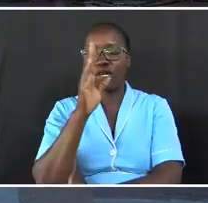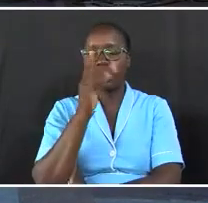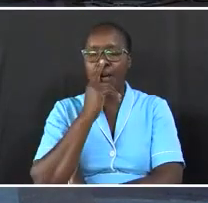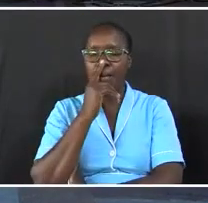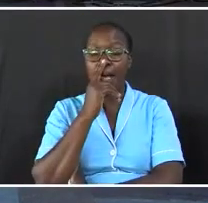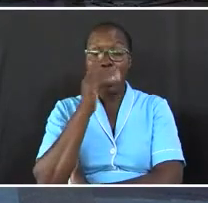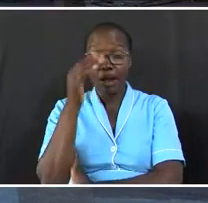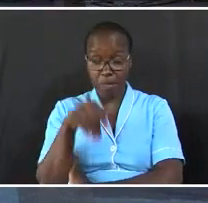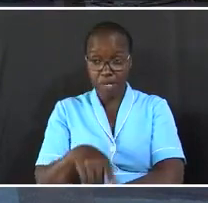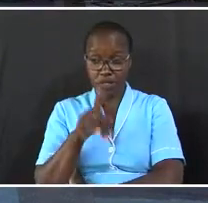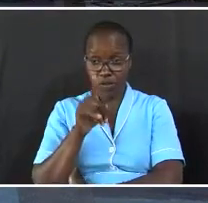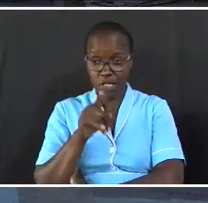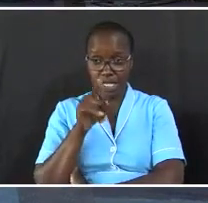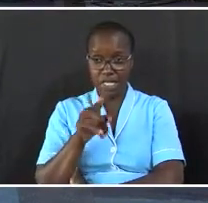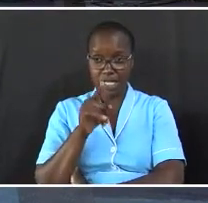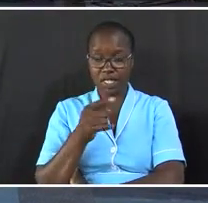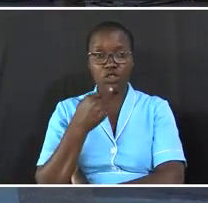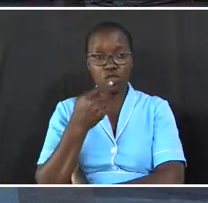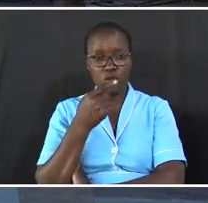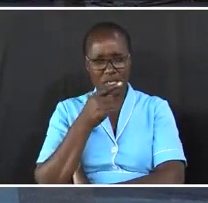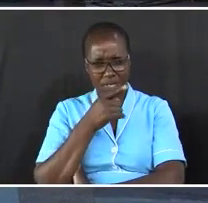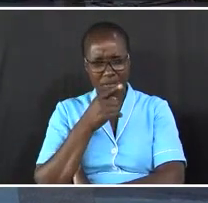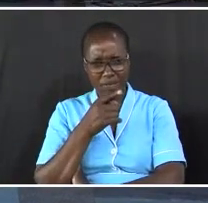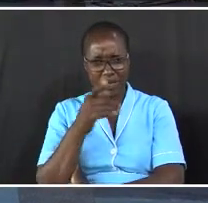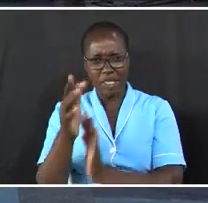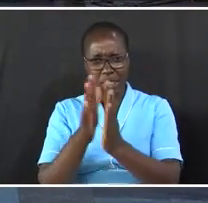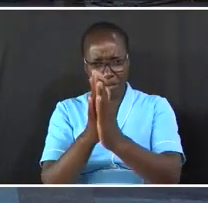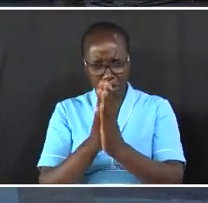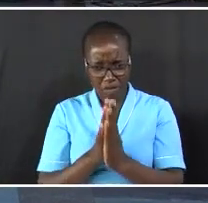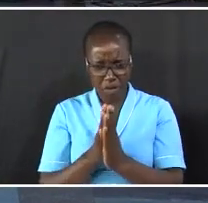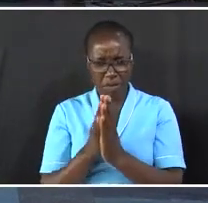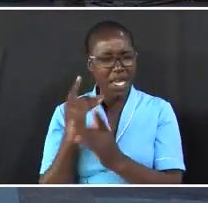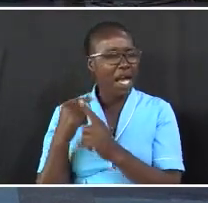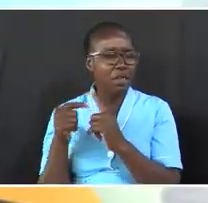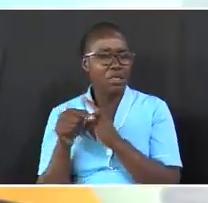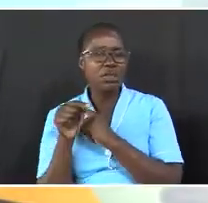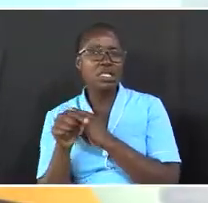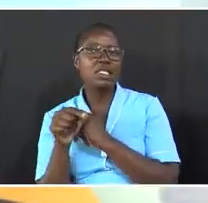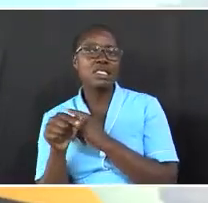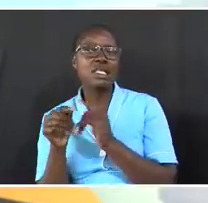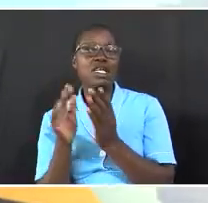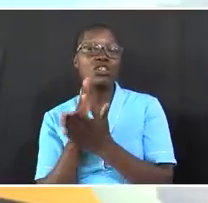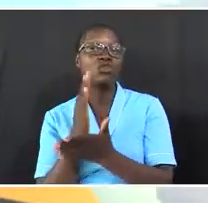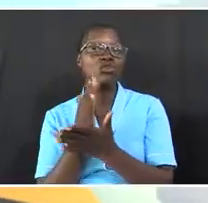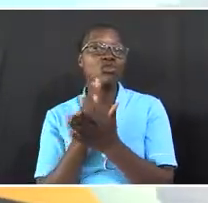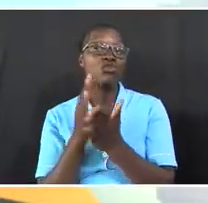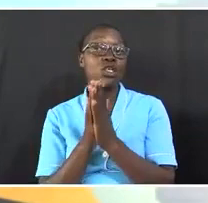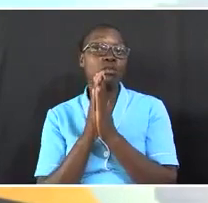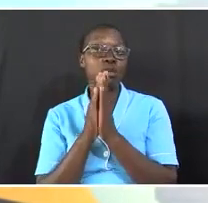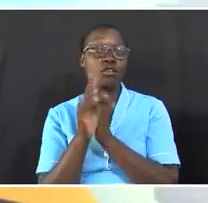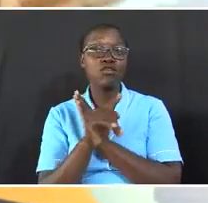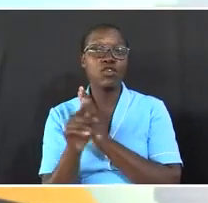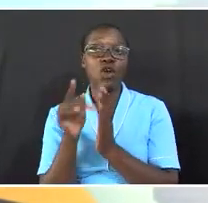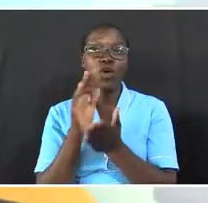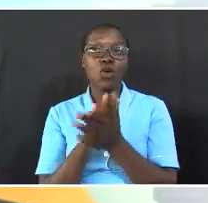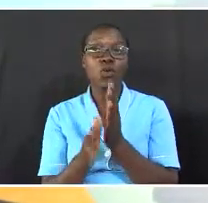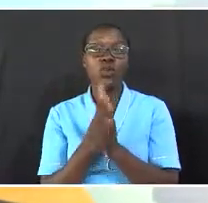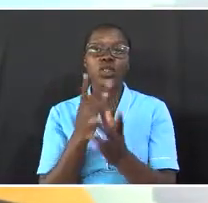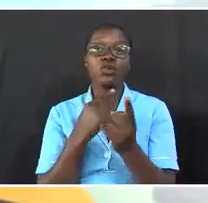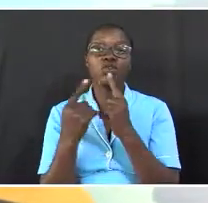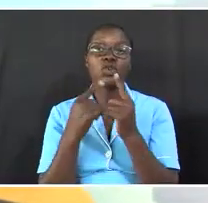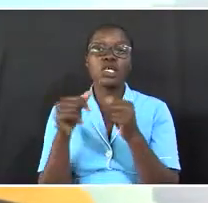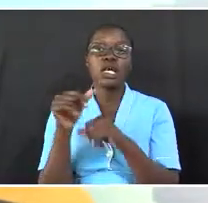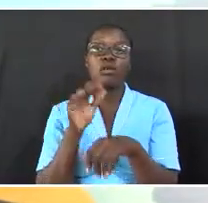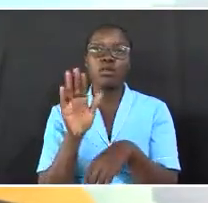And this is a person you will tell, pray for me, I'm going through this. And they will indeed pray for you. Without talking about